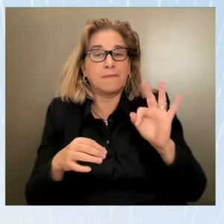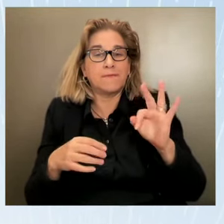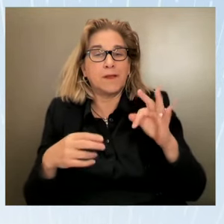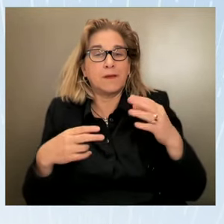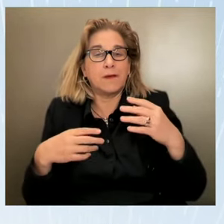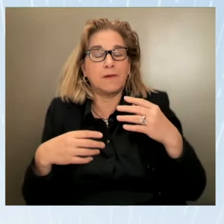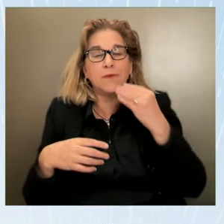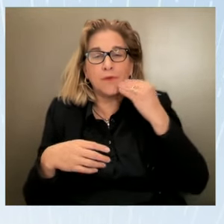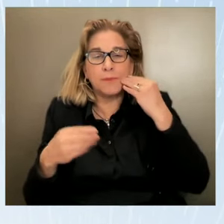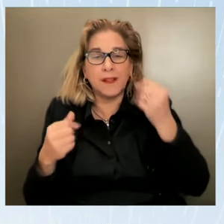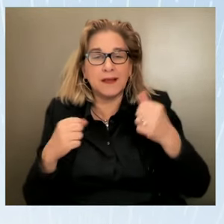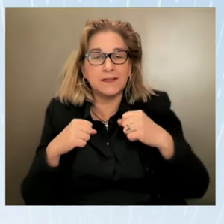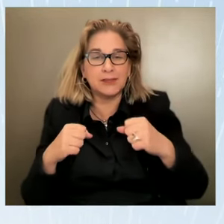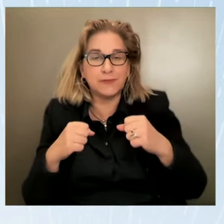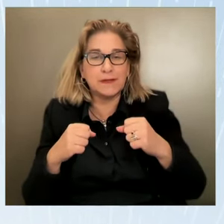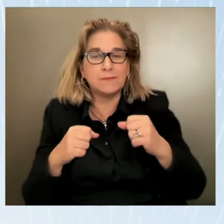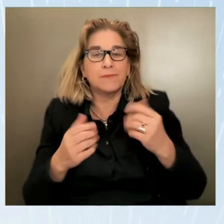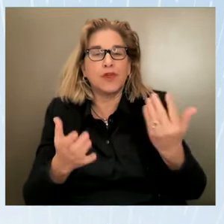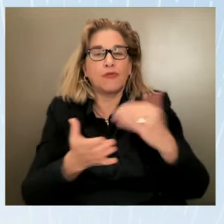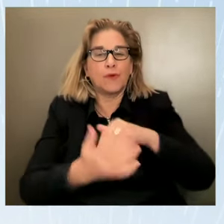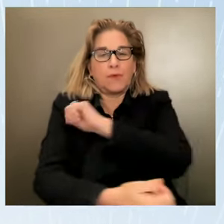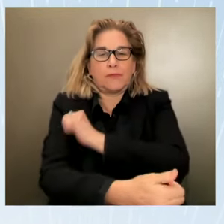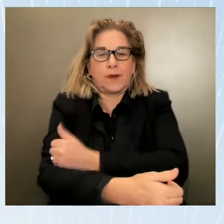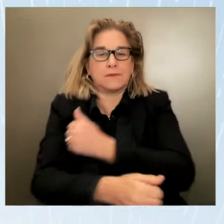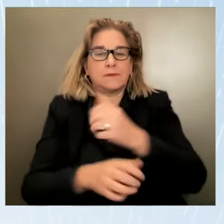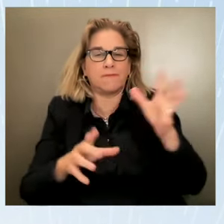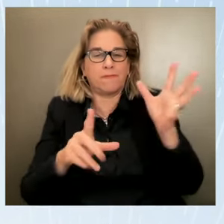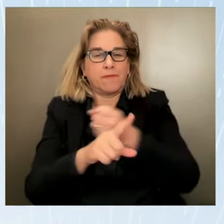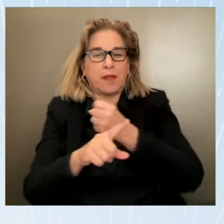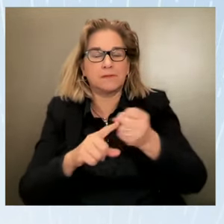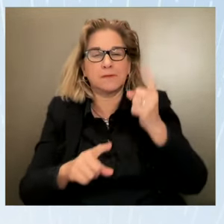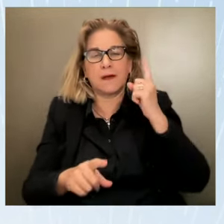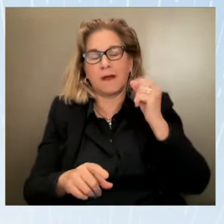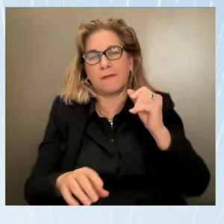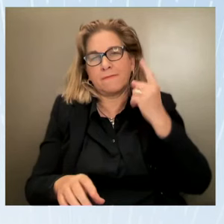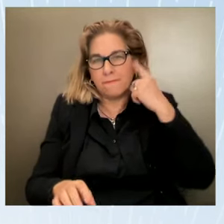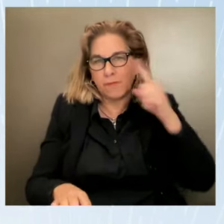courts' jurisdiction over non-native sex traffickers on tribal lands.